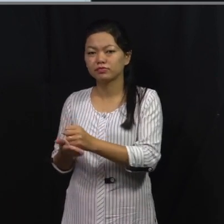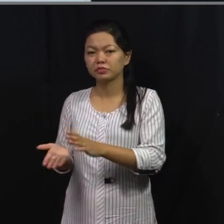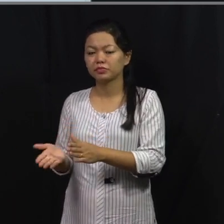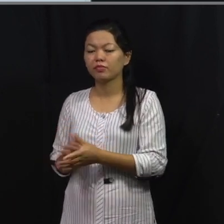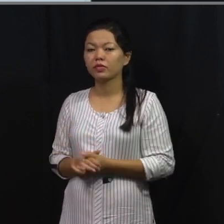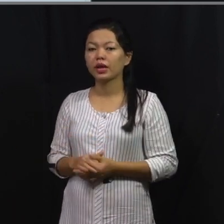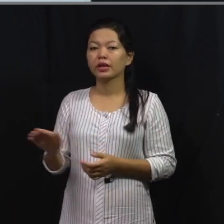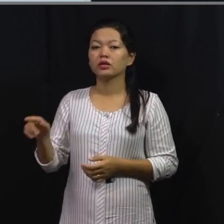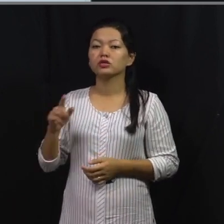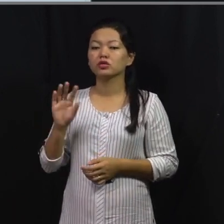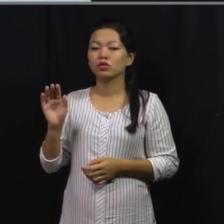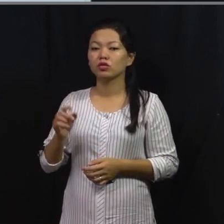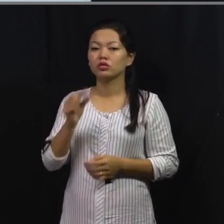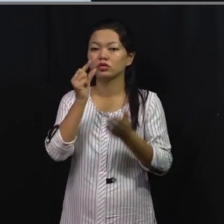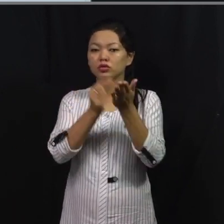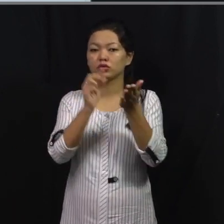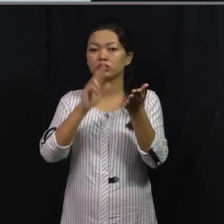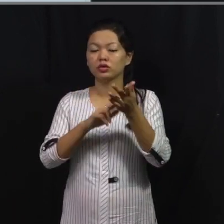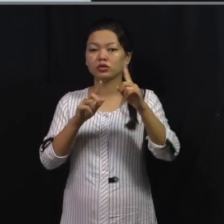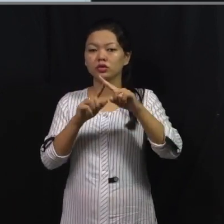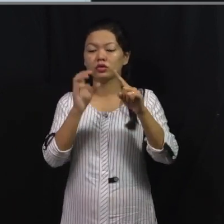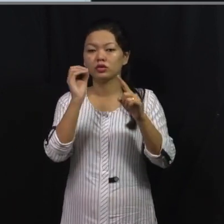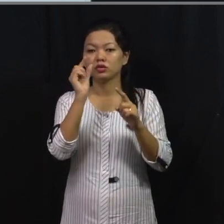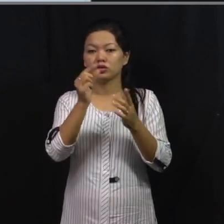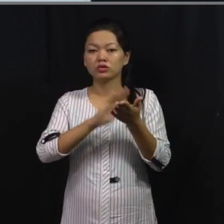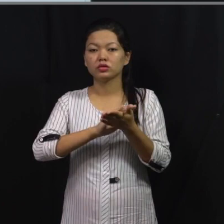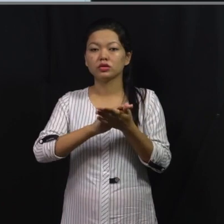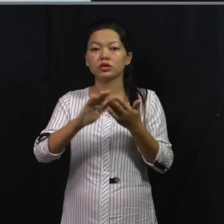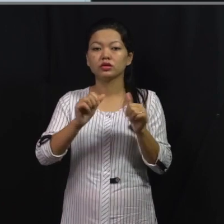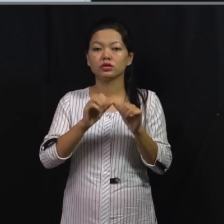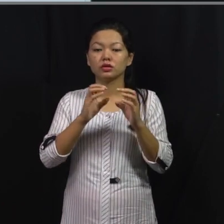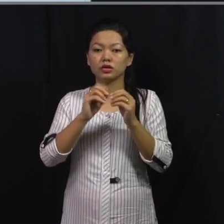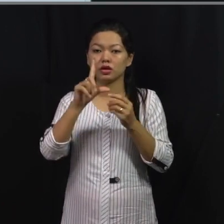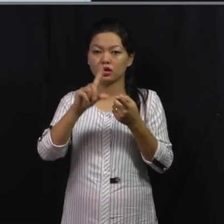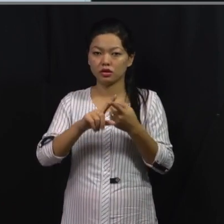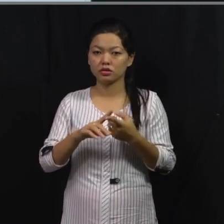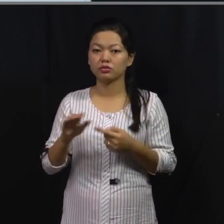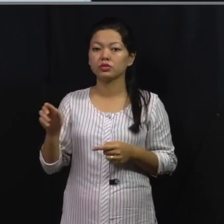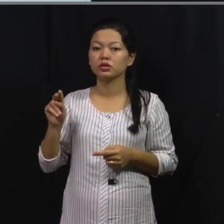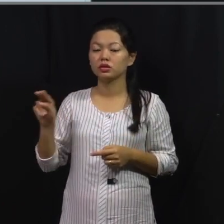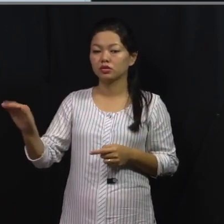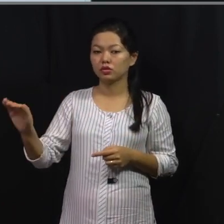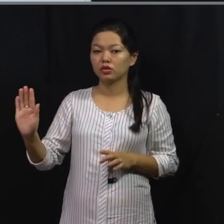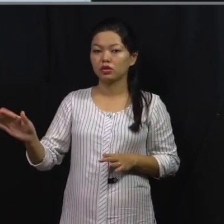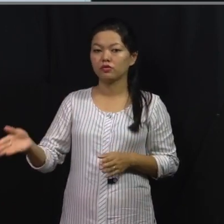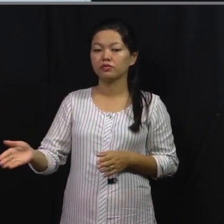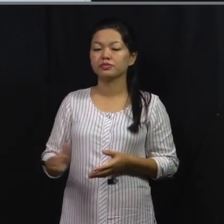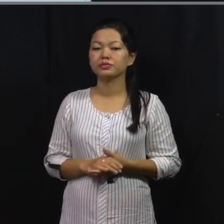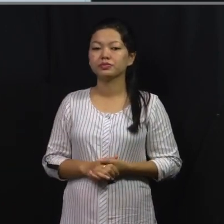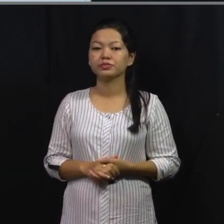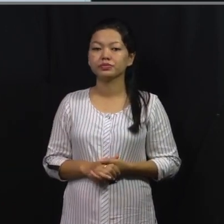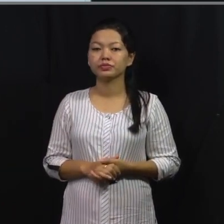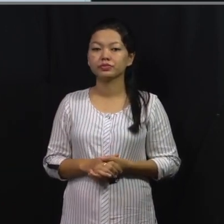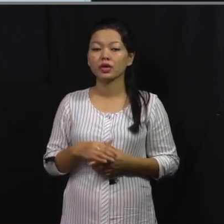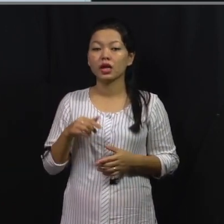untouchables, okay, since they are born in that particular category. Now, going to the constitutional provisions, okay, now the